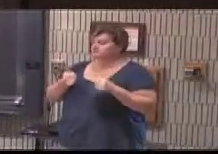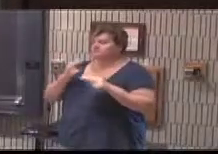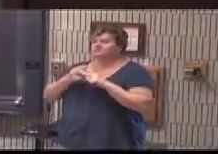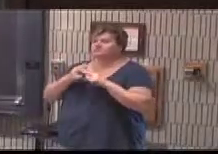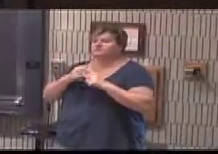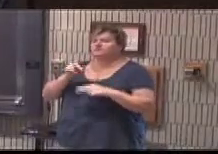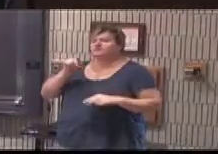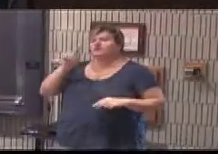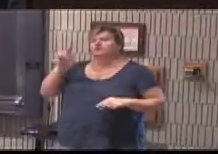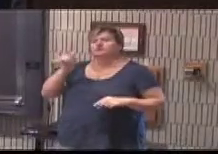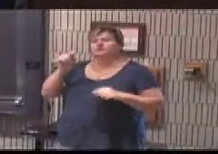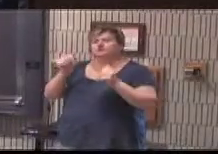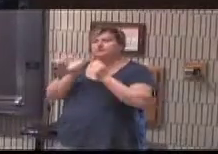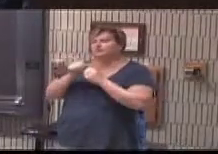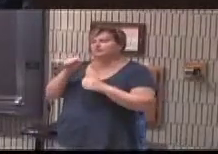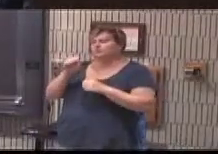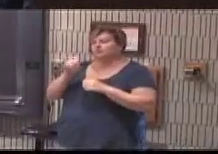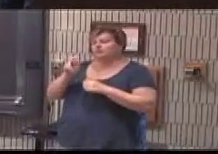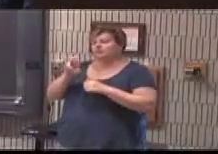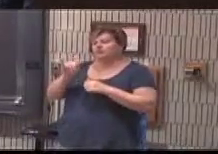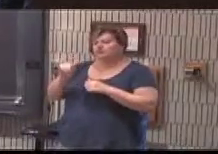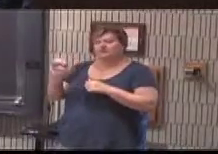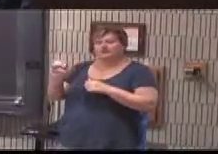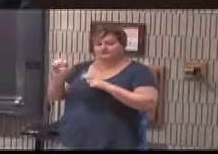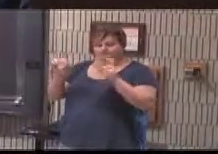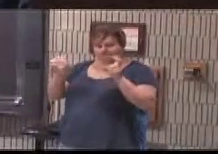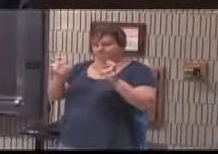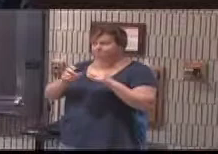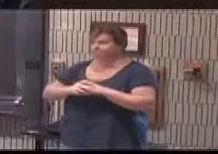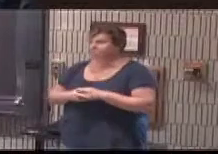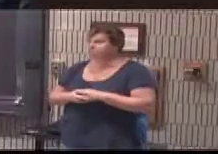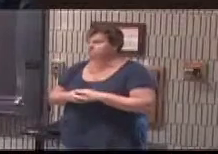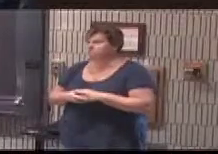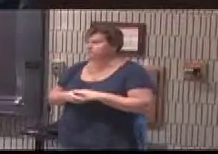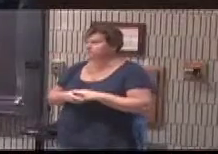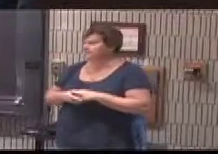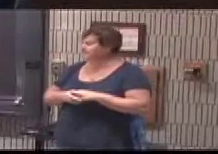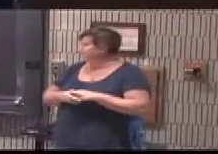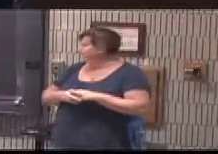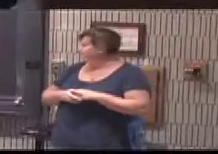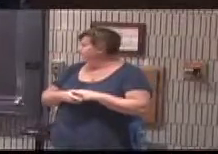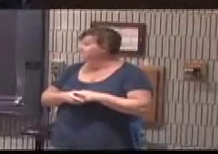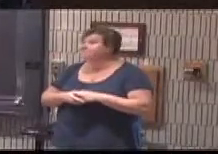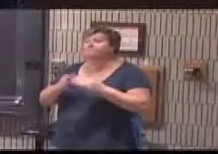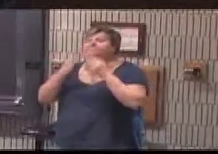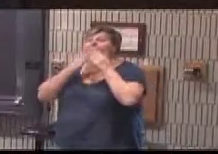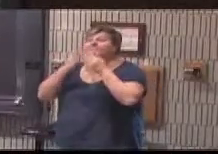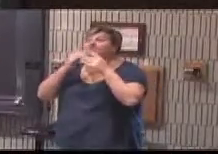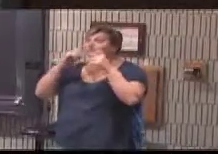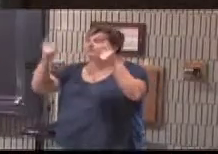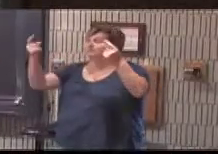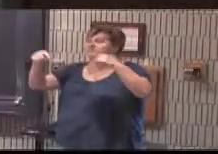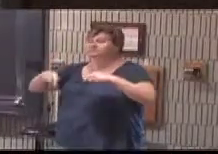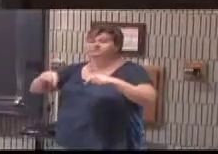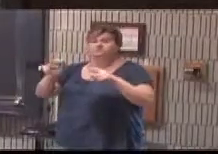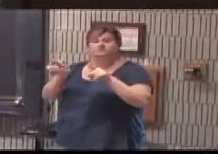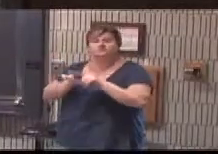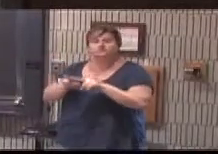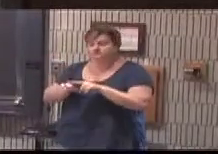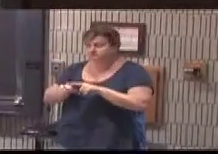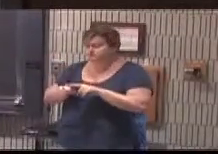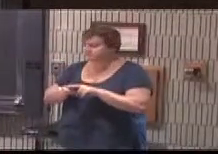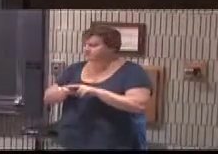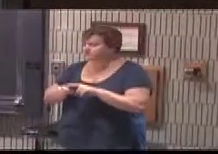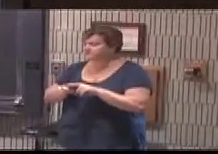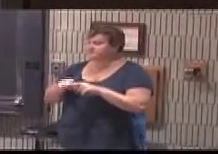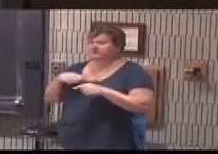course, Tuesdays with Maury. And I would like to thank all of you for coming. And also,